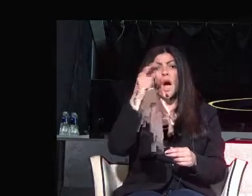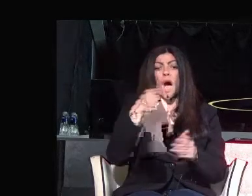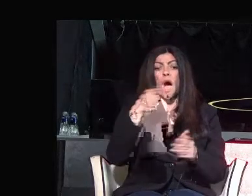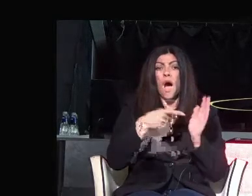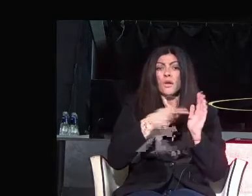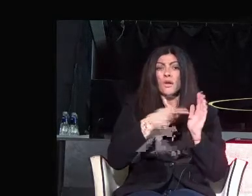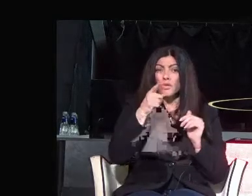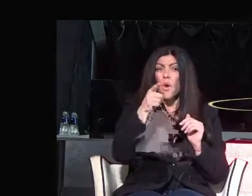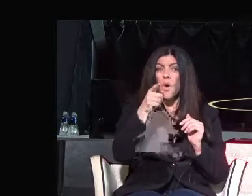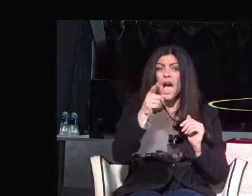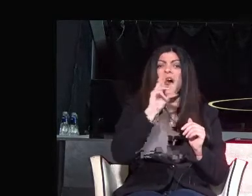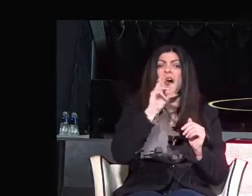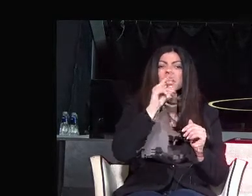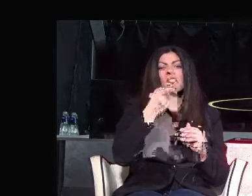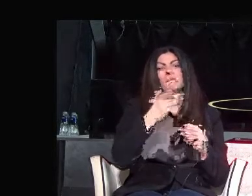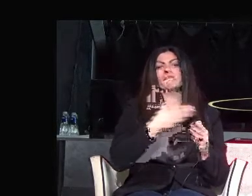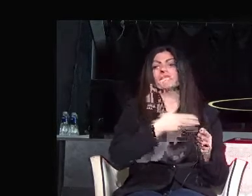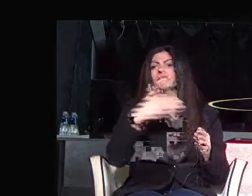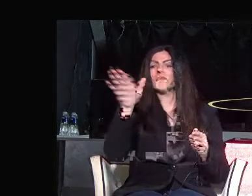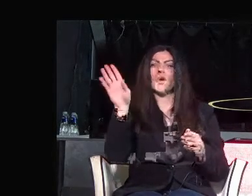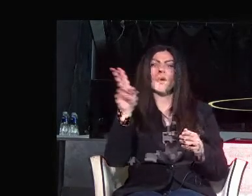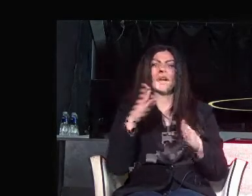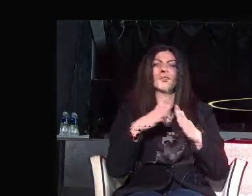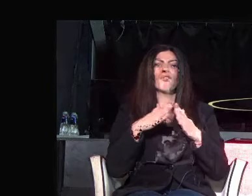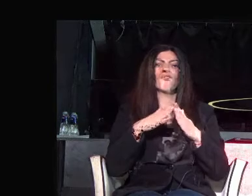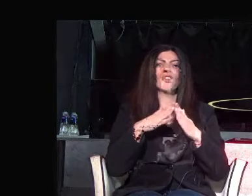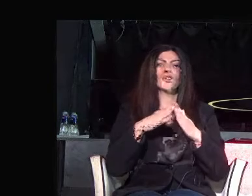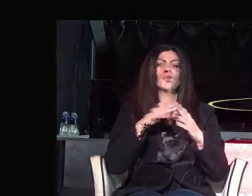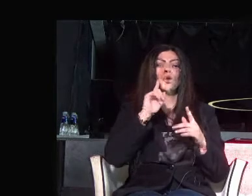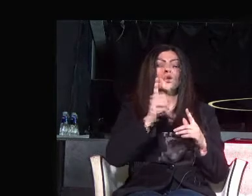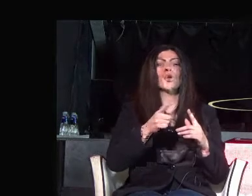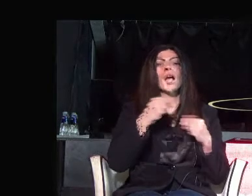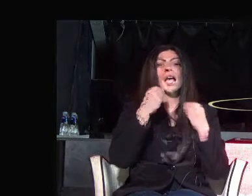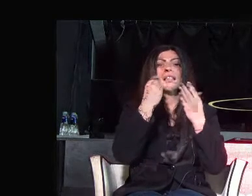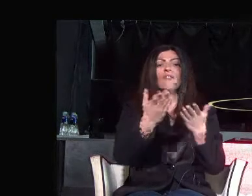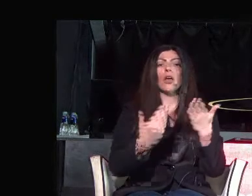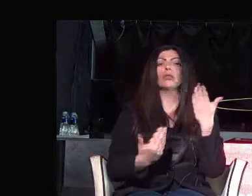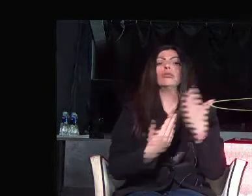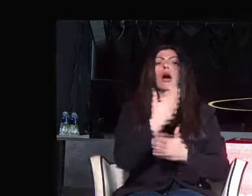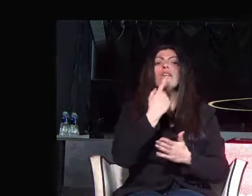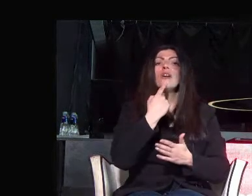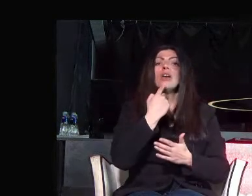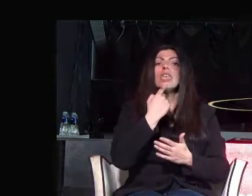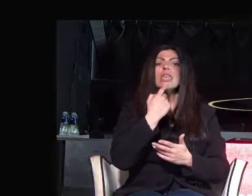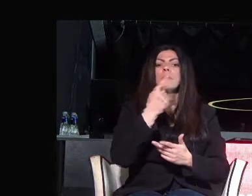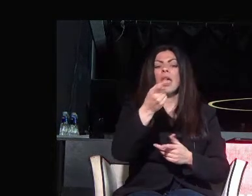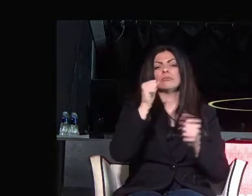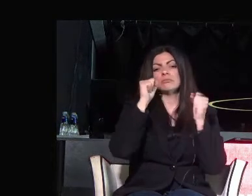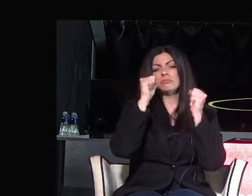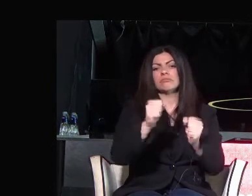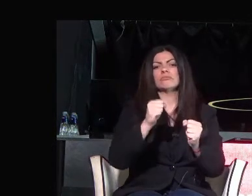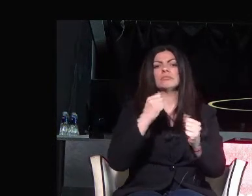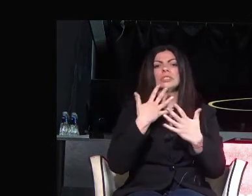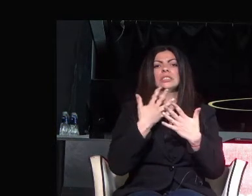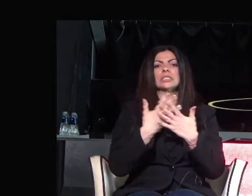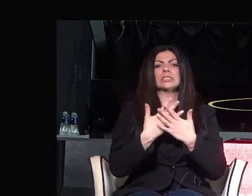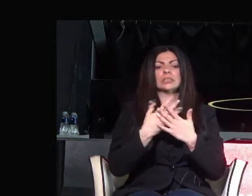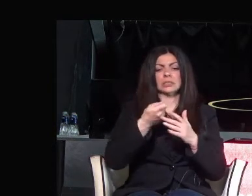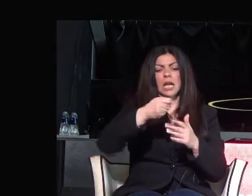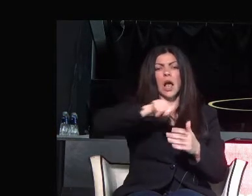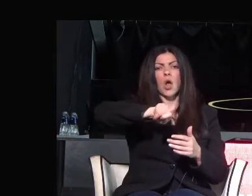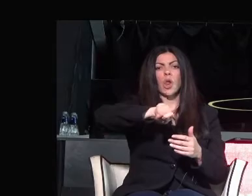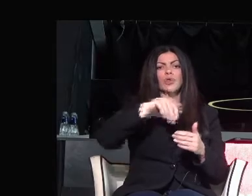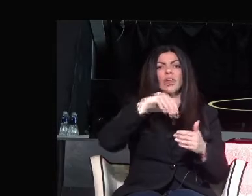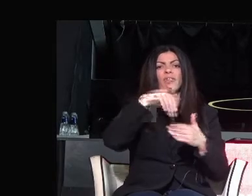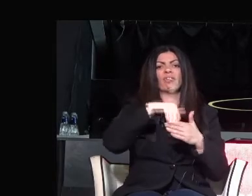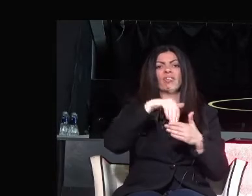the day, she stayed in this room, and all she was telling me during the time was how she wished her parents were there because she didn't know what